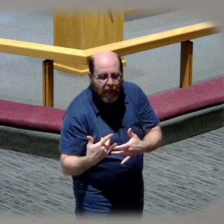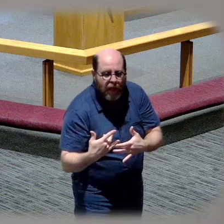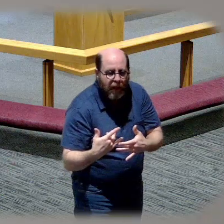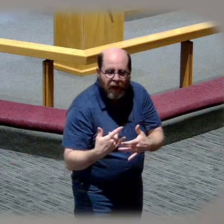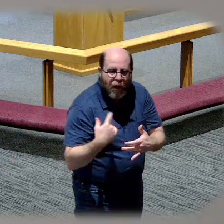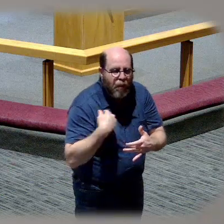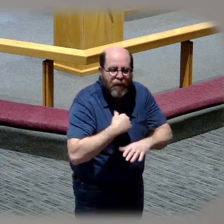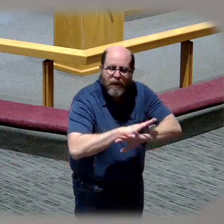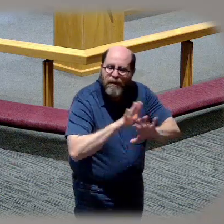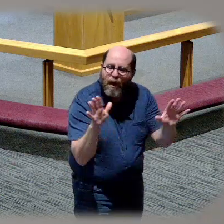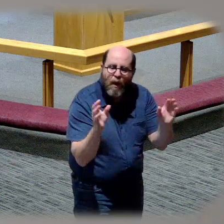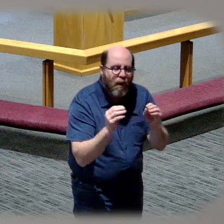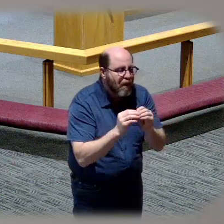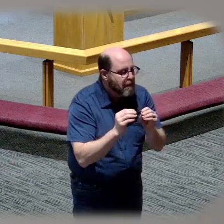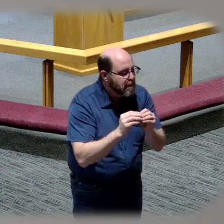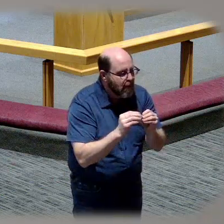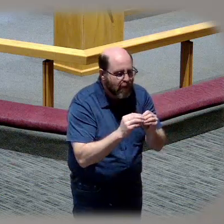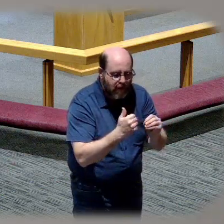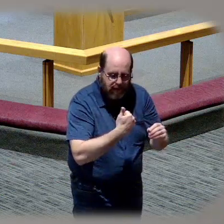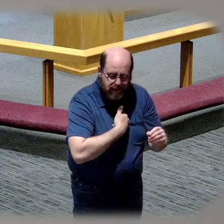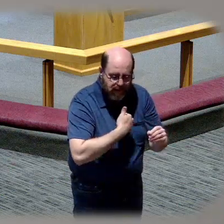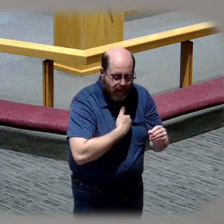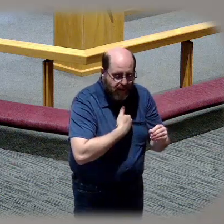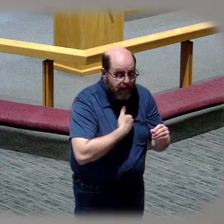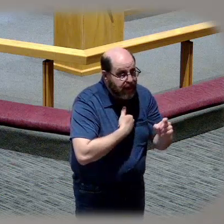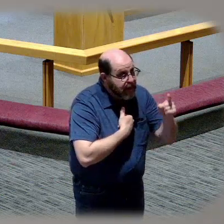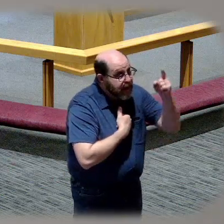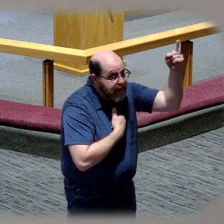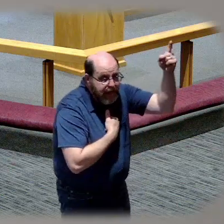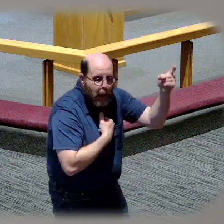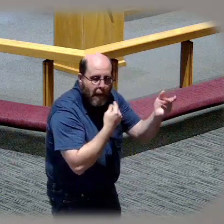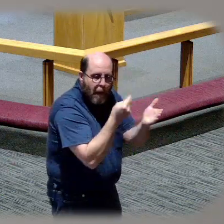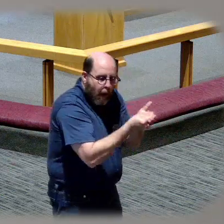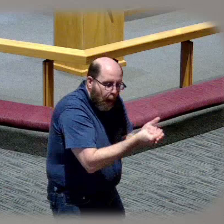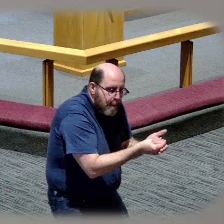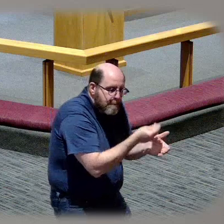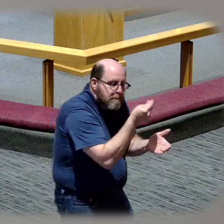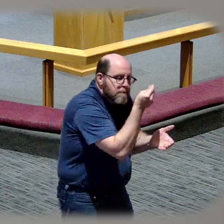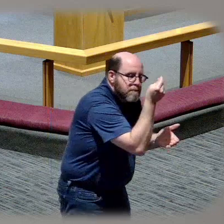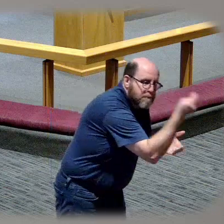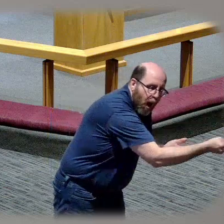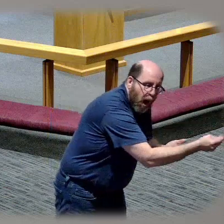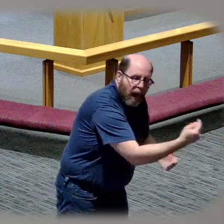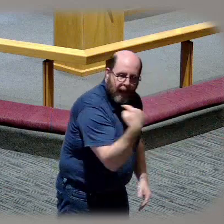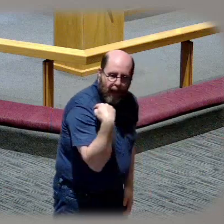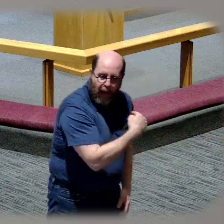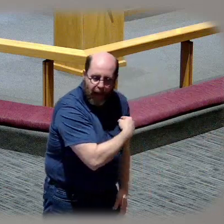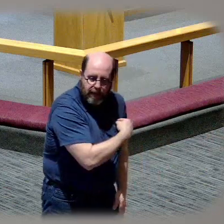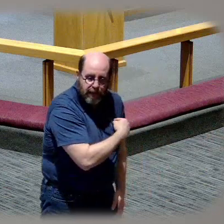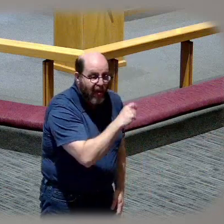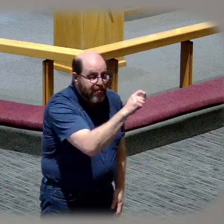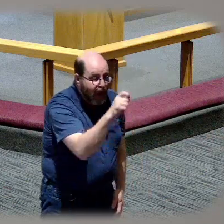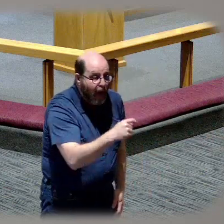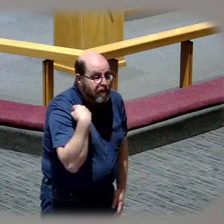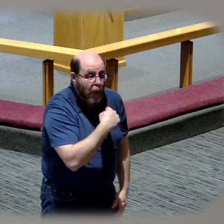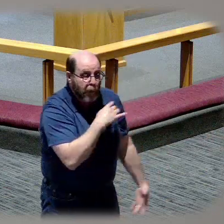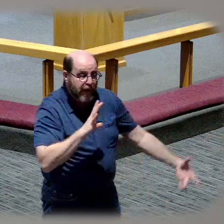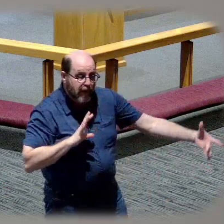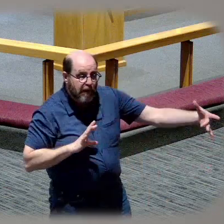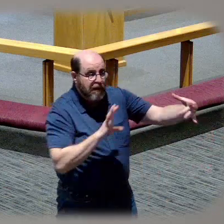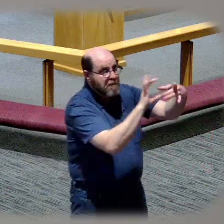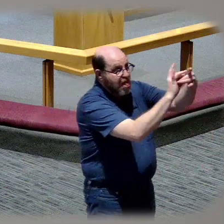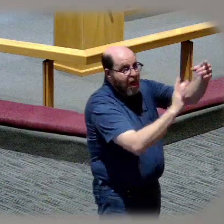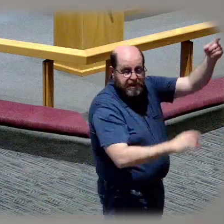our own. Instead, we are purchased. We belong to God Almighty.